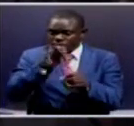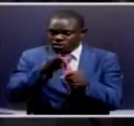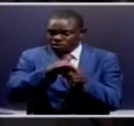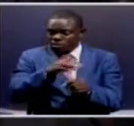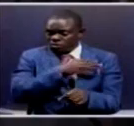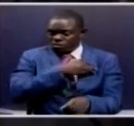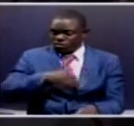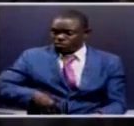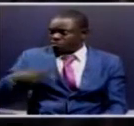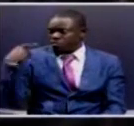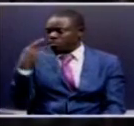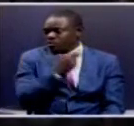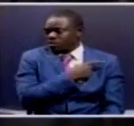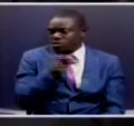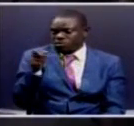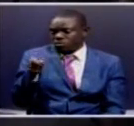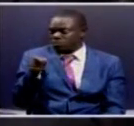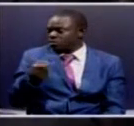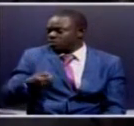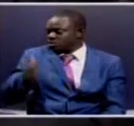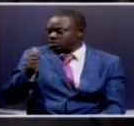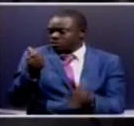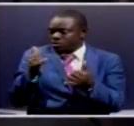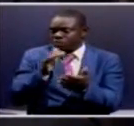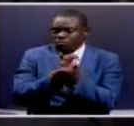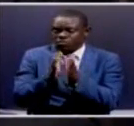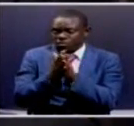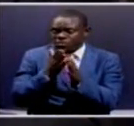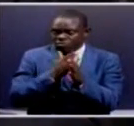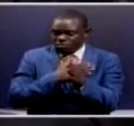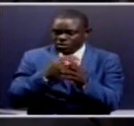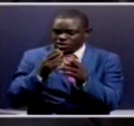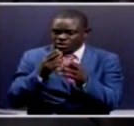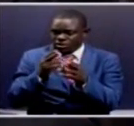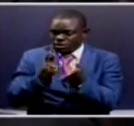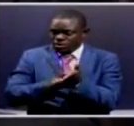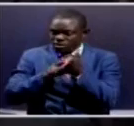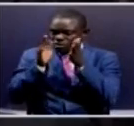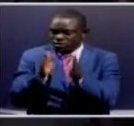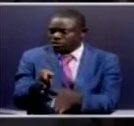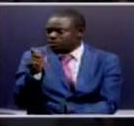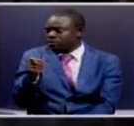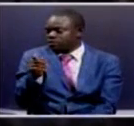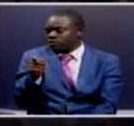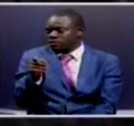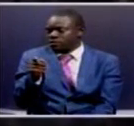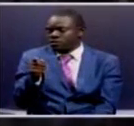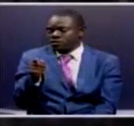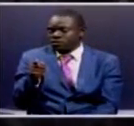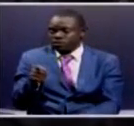is my representative. I must respect him as my representative. But I see these arguments where, we